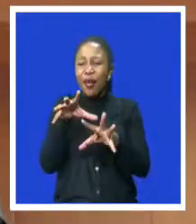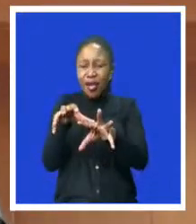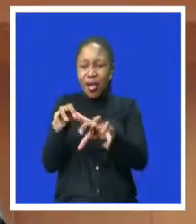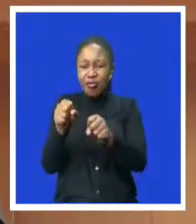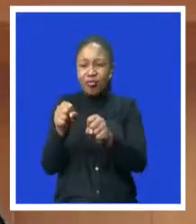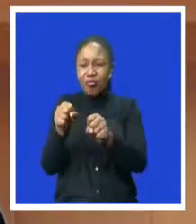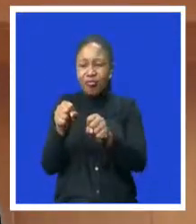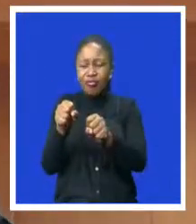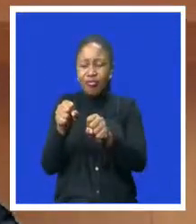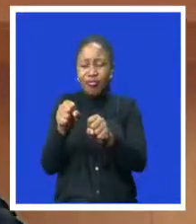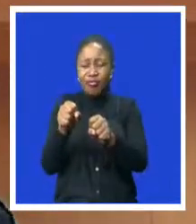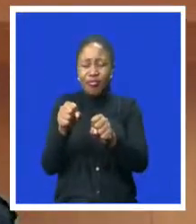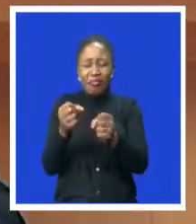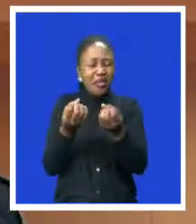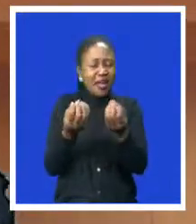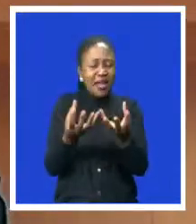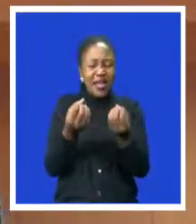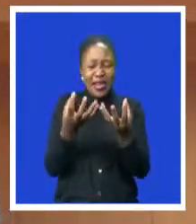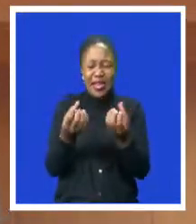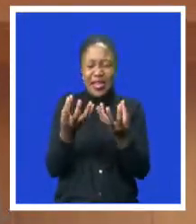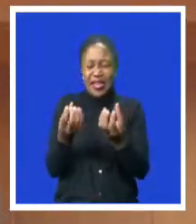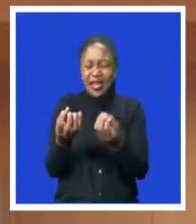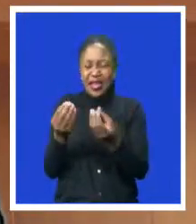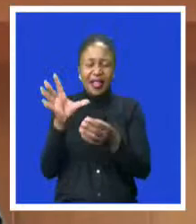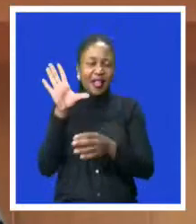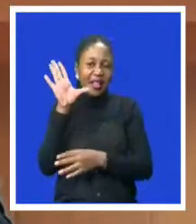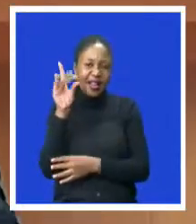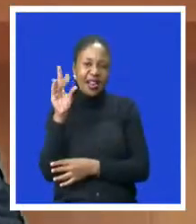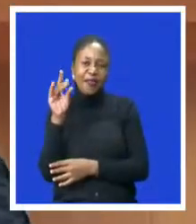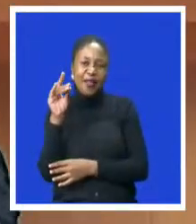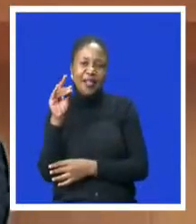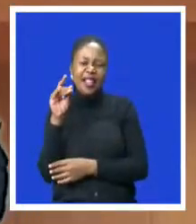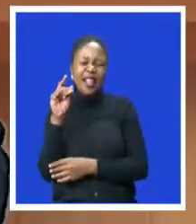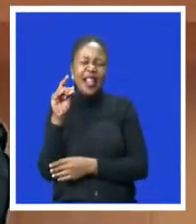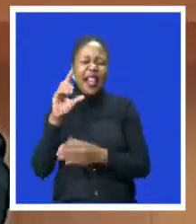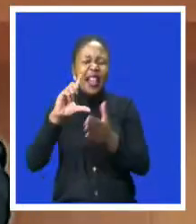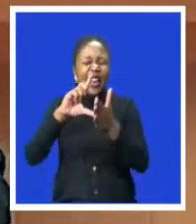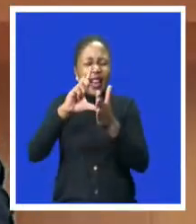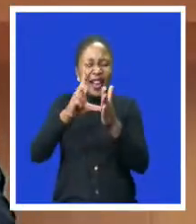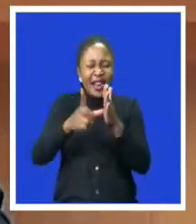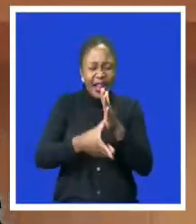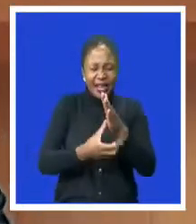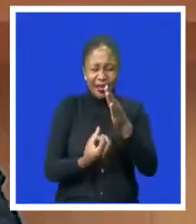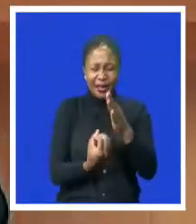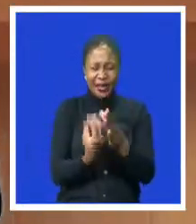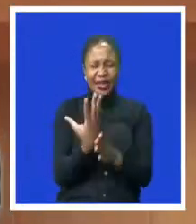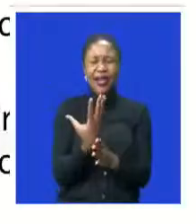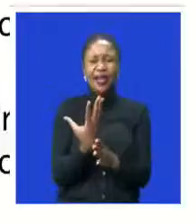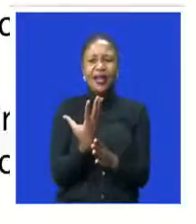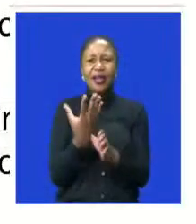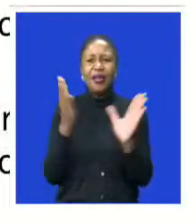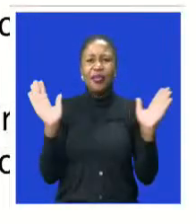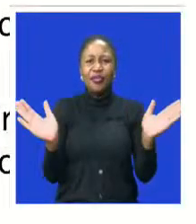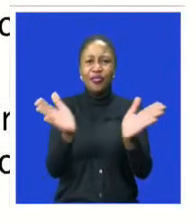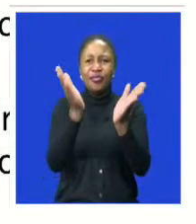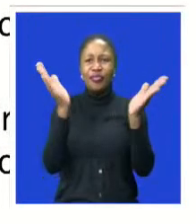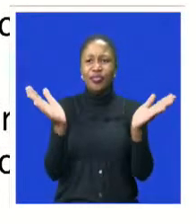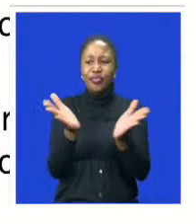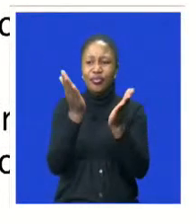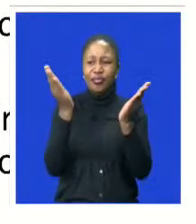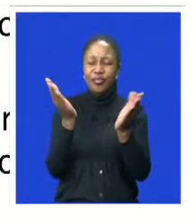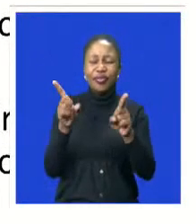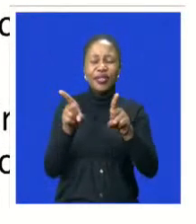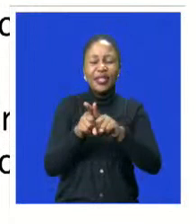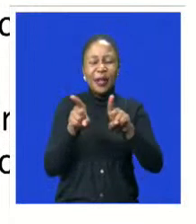kept cattle. And what were they getting from the tamed animals? They